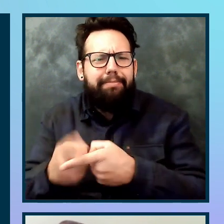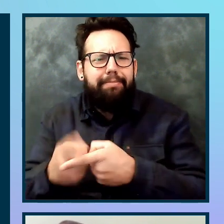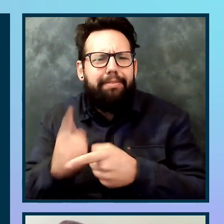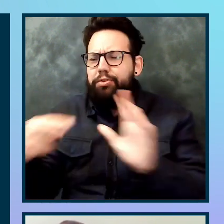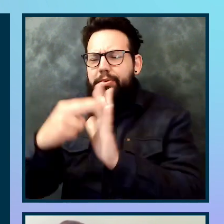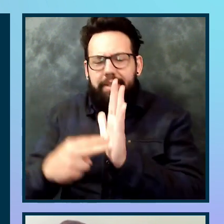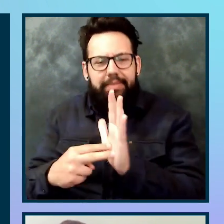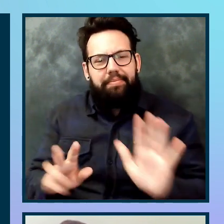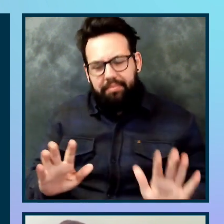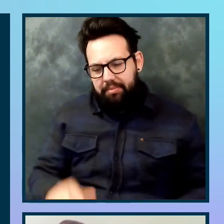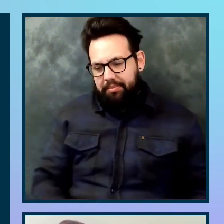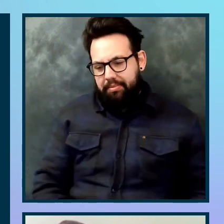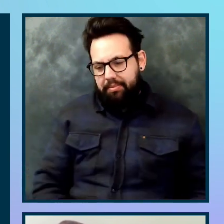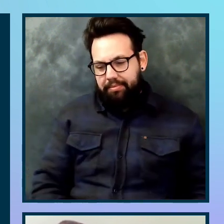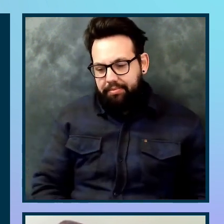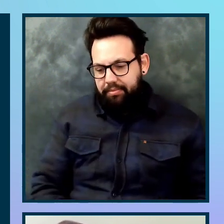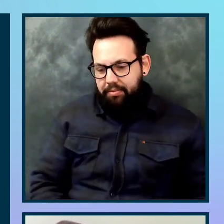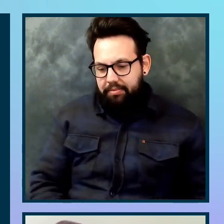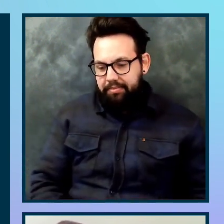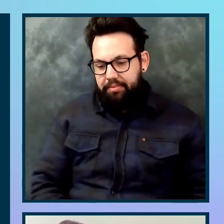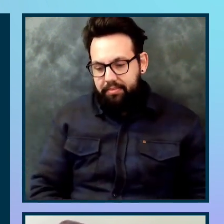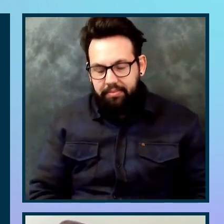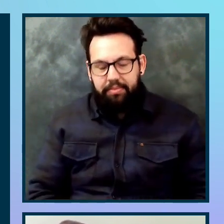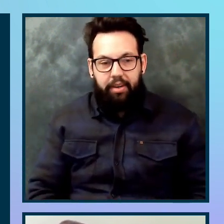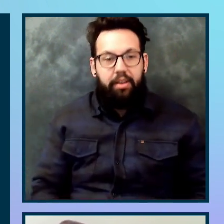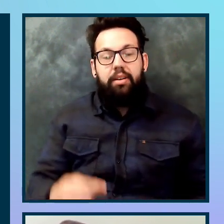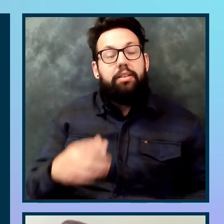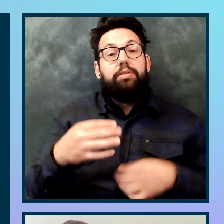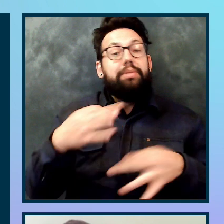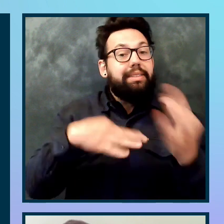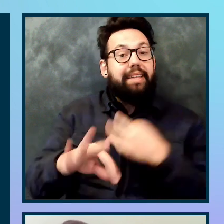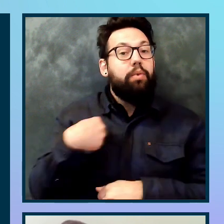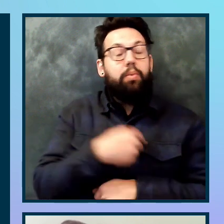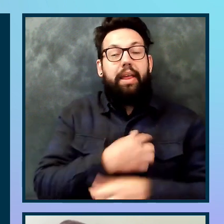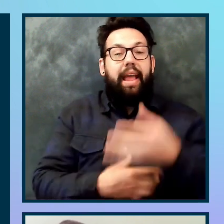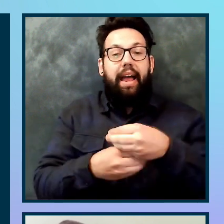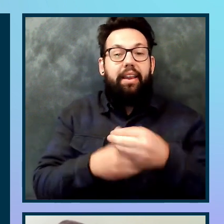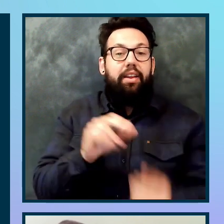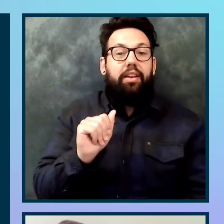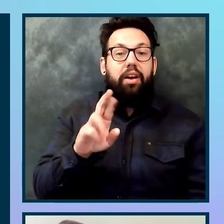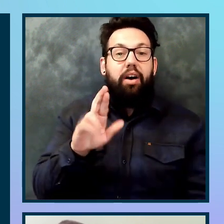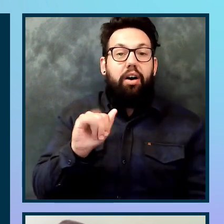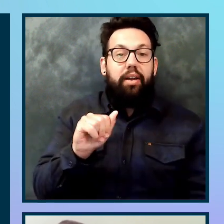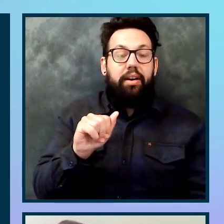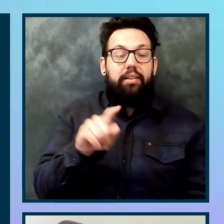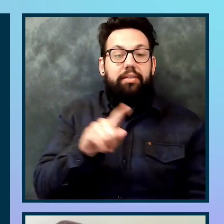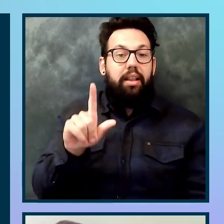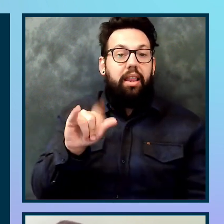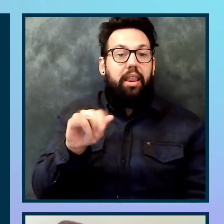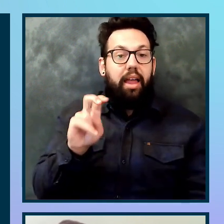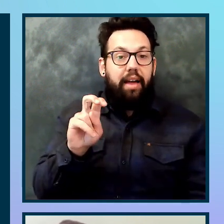work. So instead, we actually added an attribute called aria live polite. And what that does is that announces any